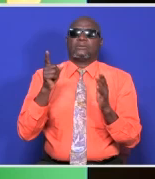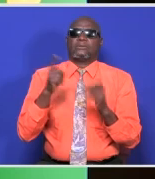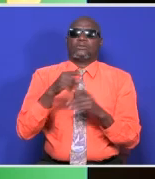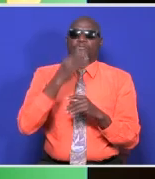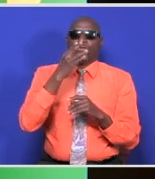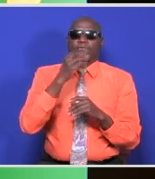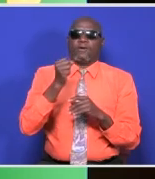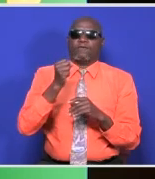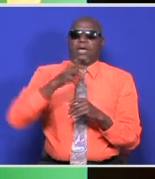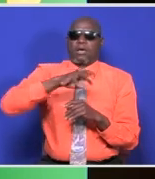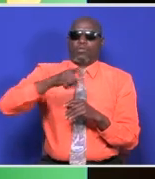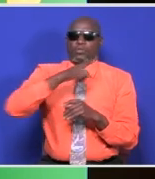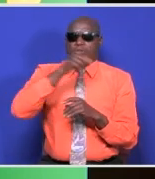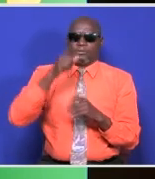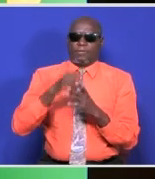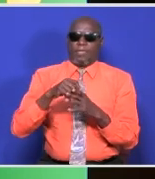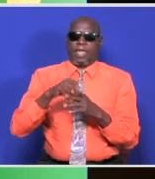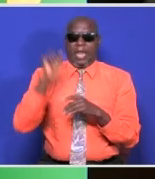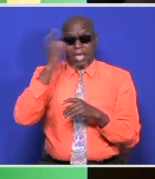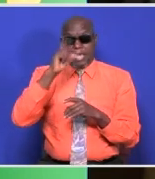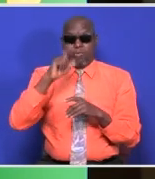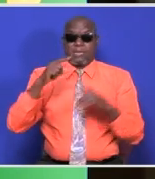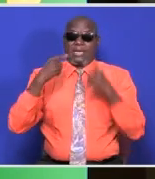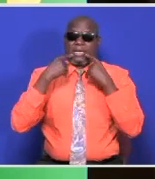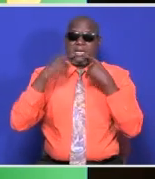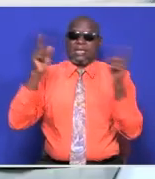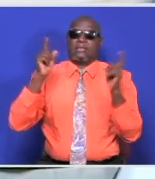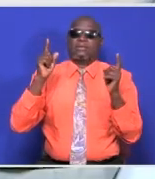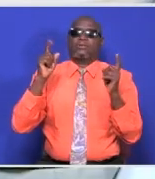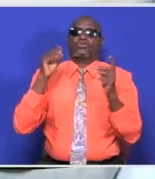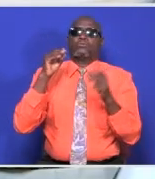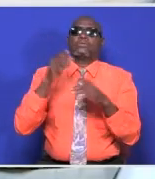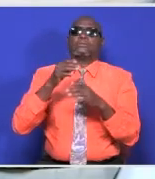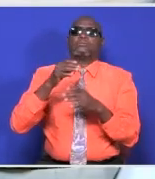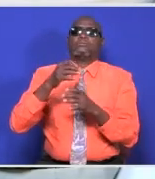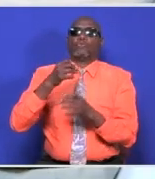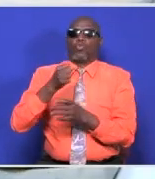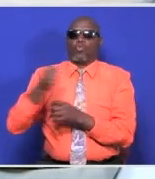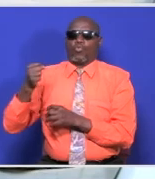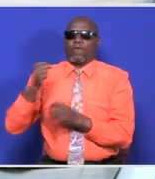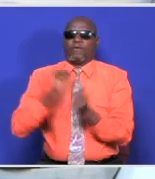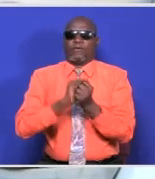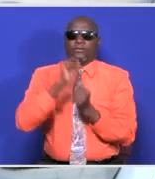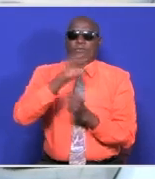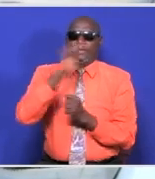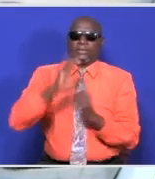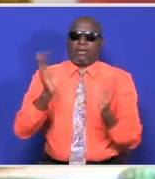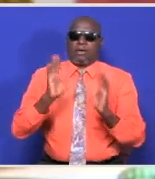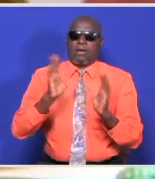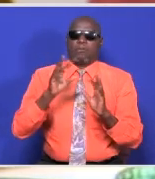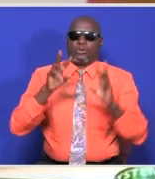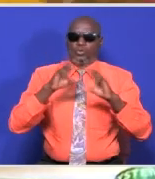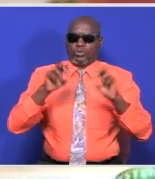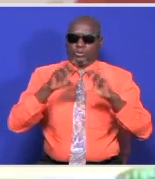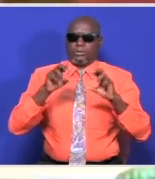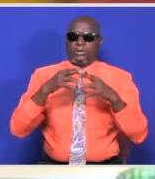the main outcome of the Nairobi Declaration was not just retaining the 50%, but now looking at the health of the soil. So a new term came